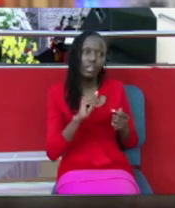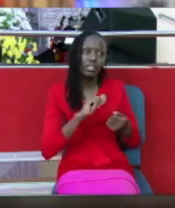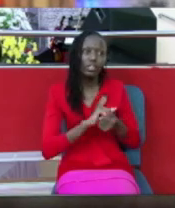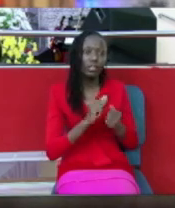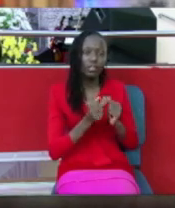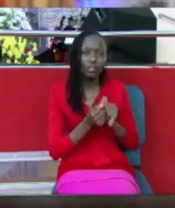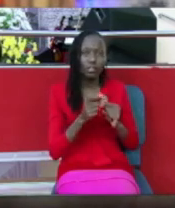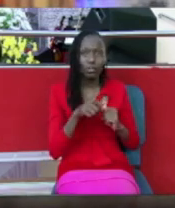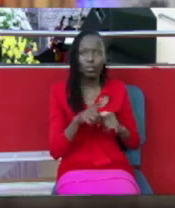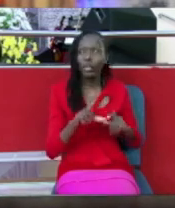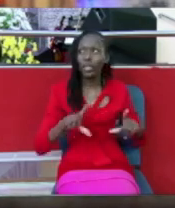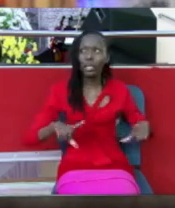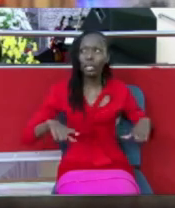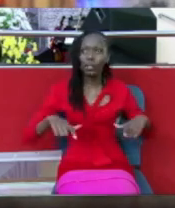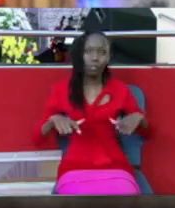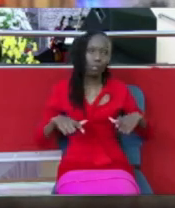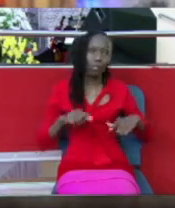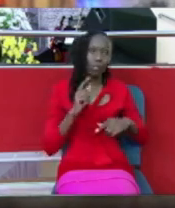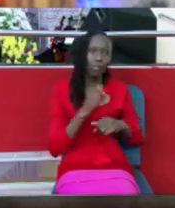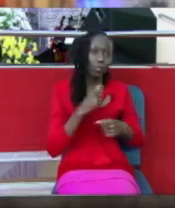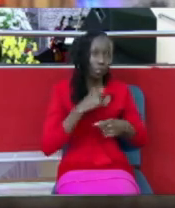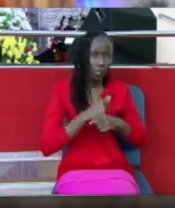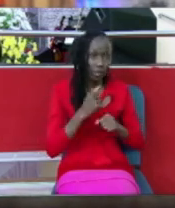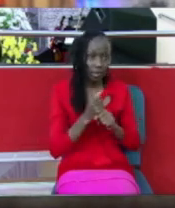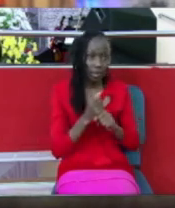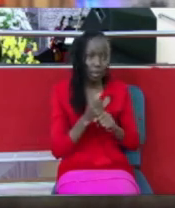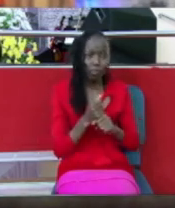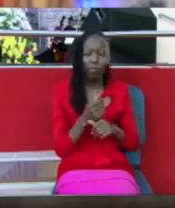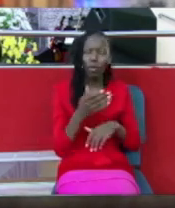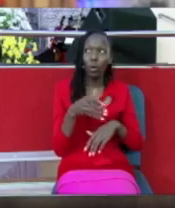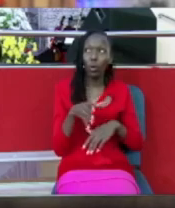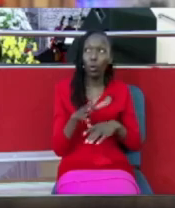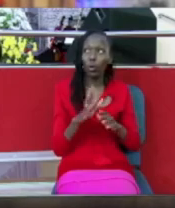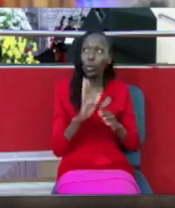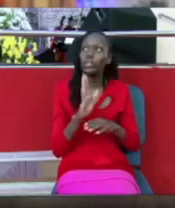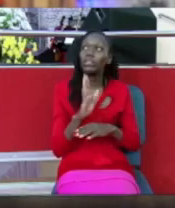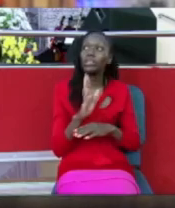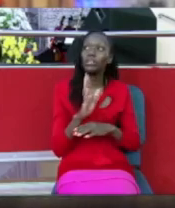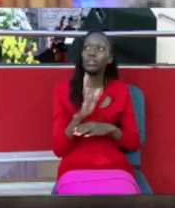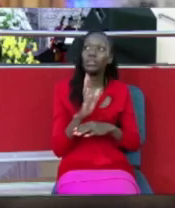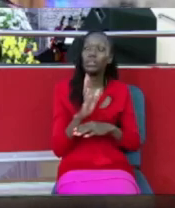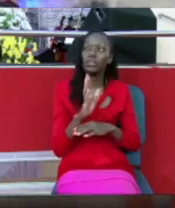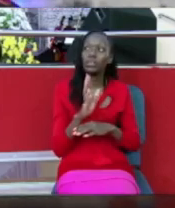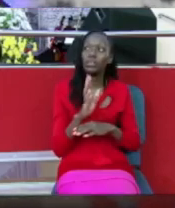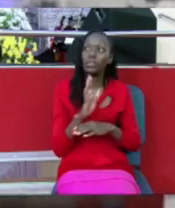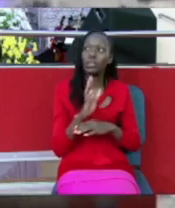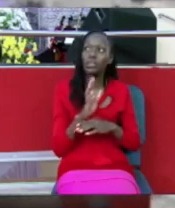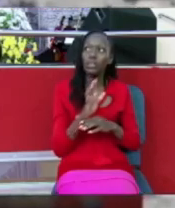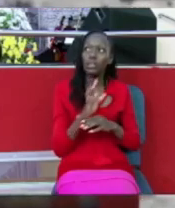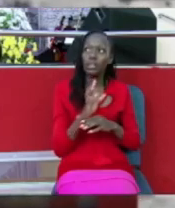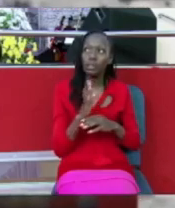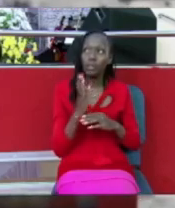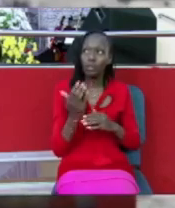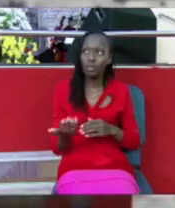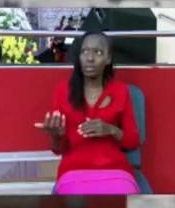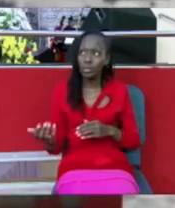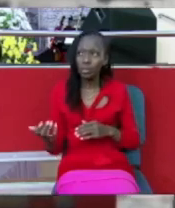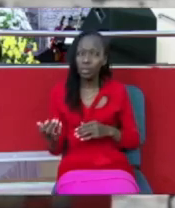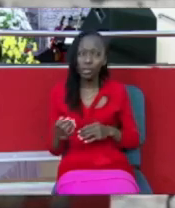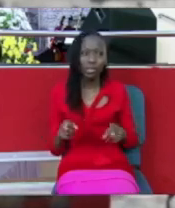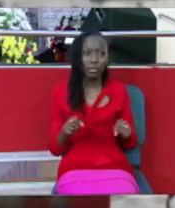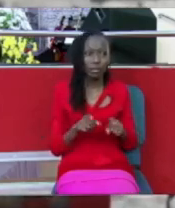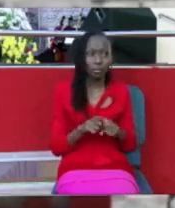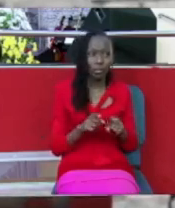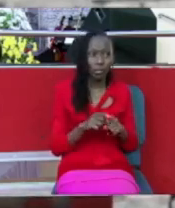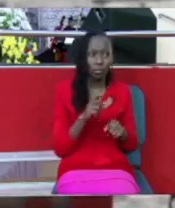Unaporuhusu neno likaumba. You become godly. Tabia yako unakuwa mtu wa kiungu. Then you are already basi pale a